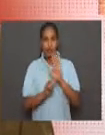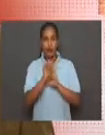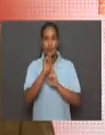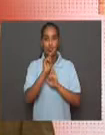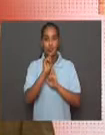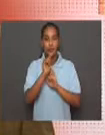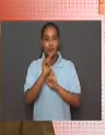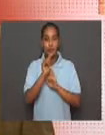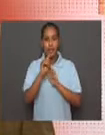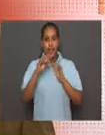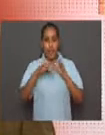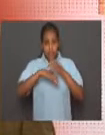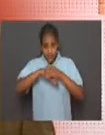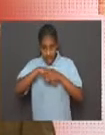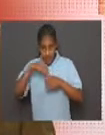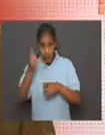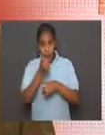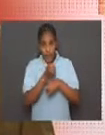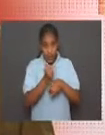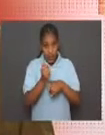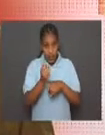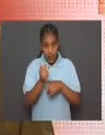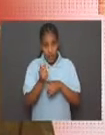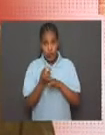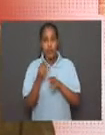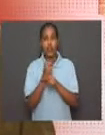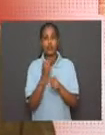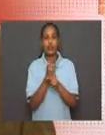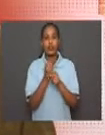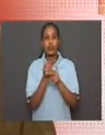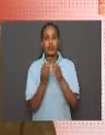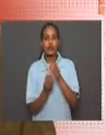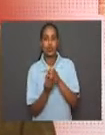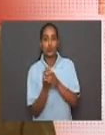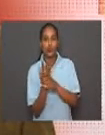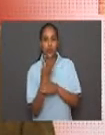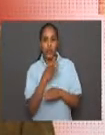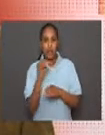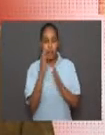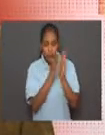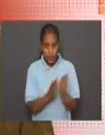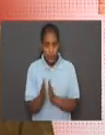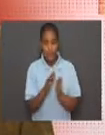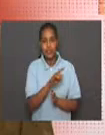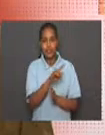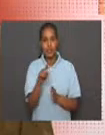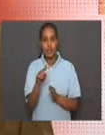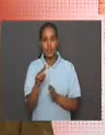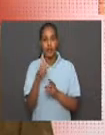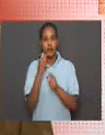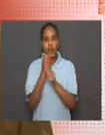technology of extracting metals from their natural sources and preparing them